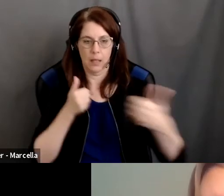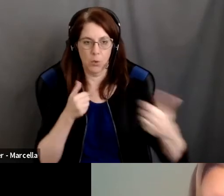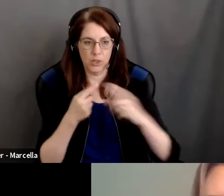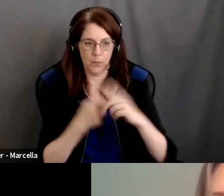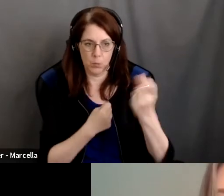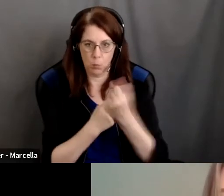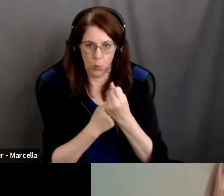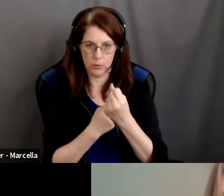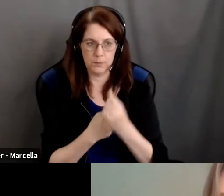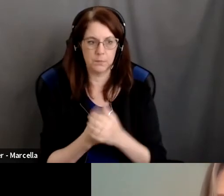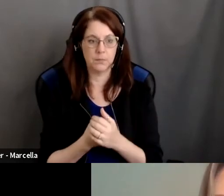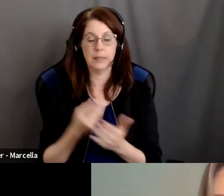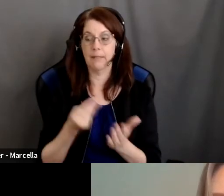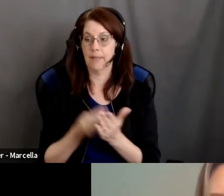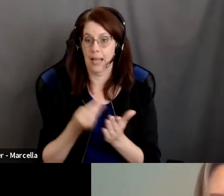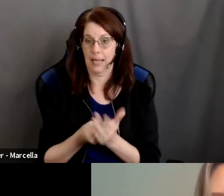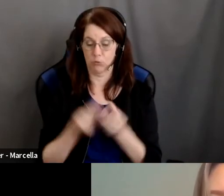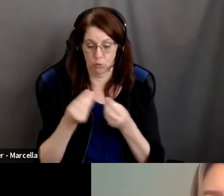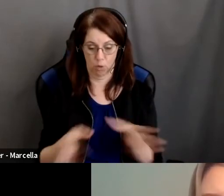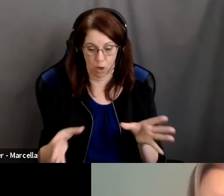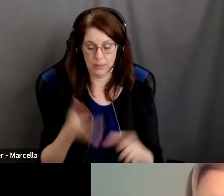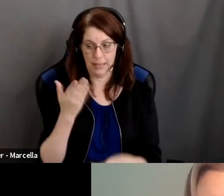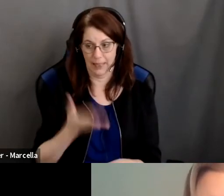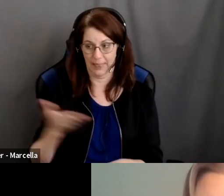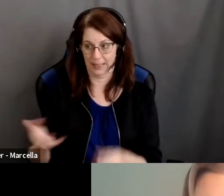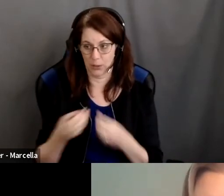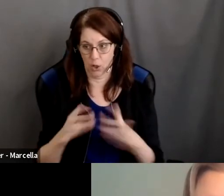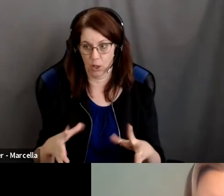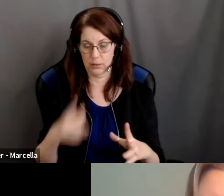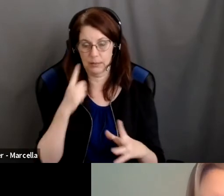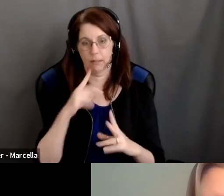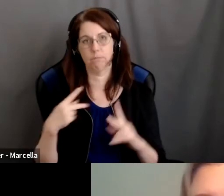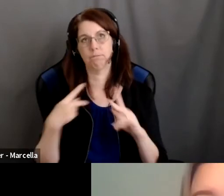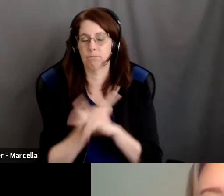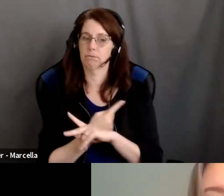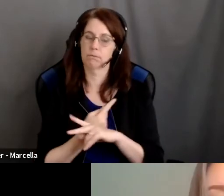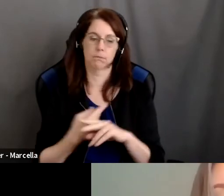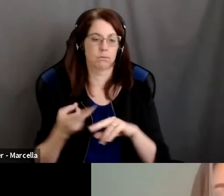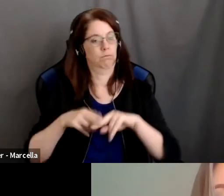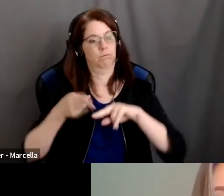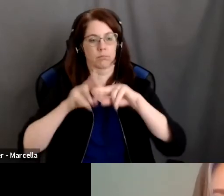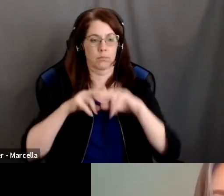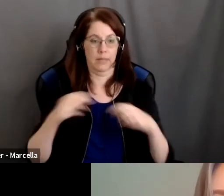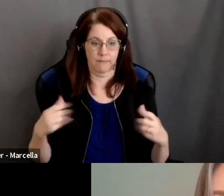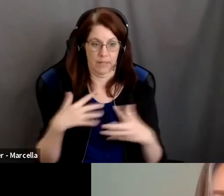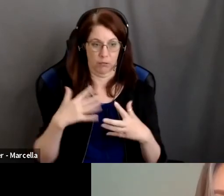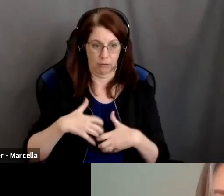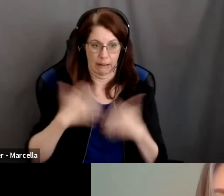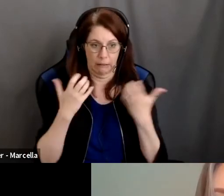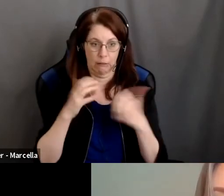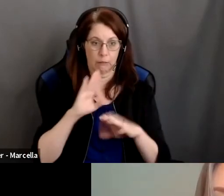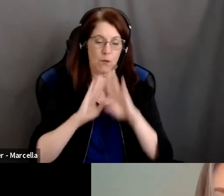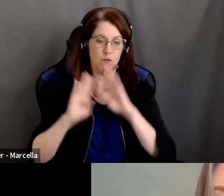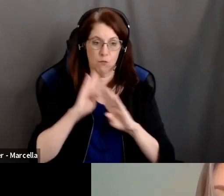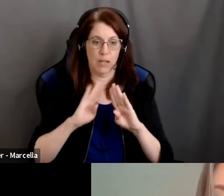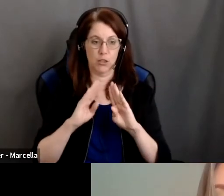supports. Financial and material loss can compound any effects of the disaster. Fear, anger,